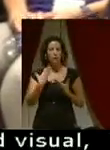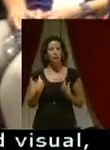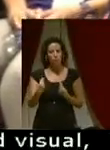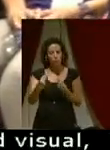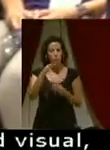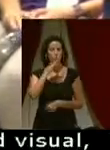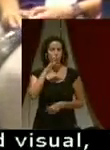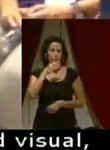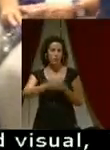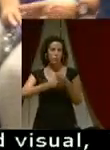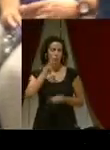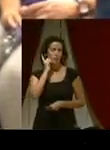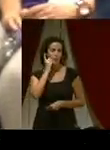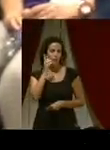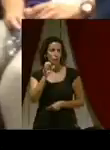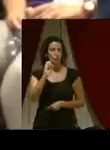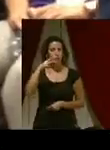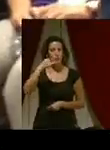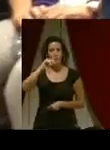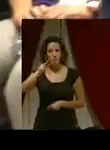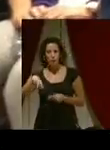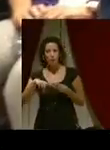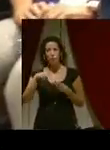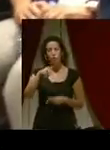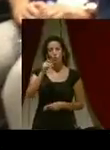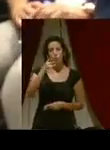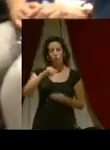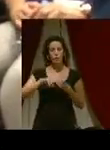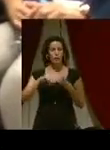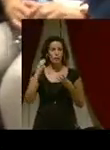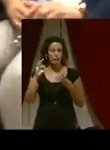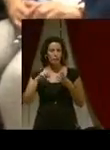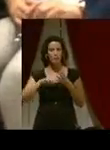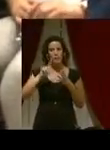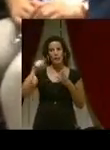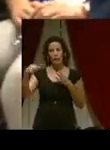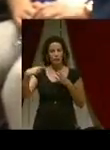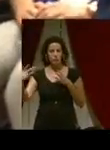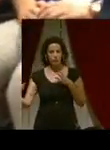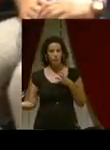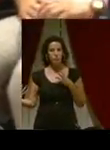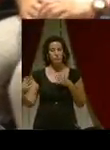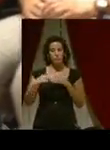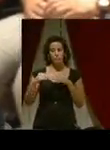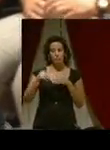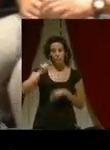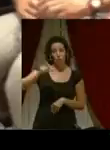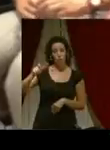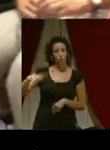iPhone users. Many people still have Symbian, Nokia,